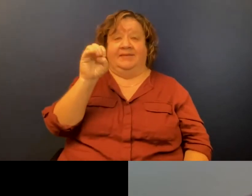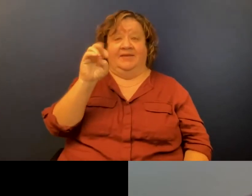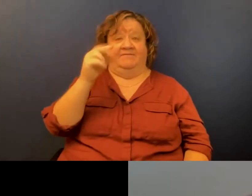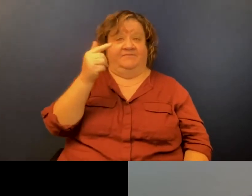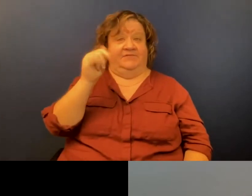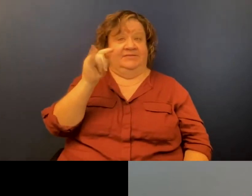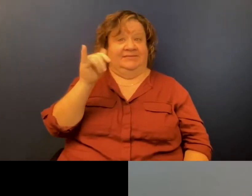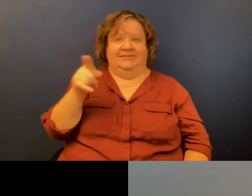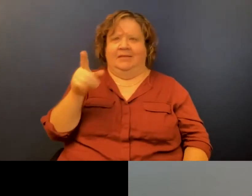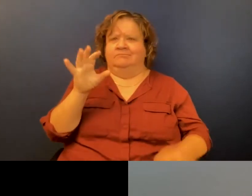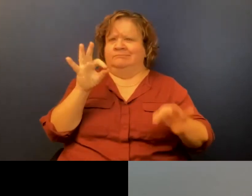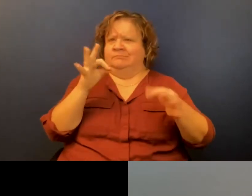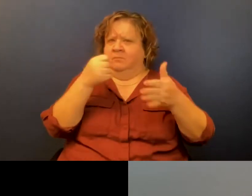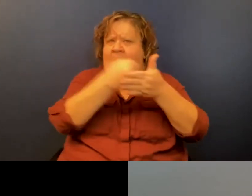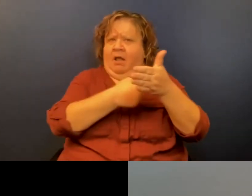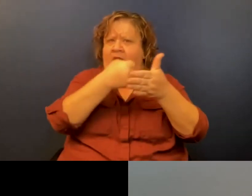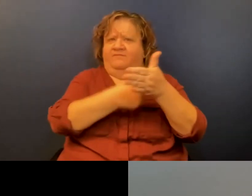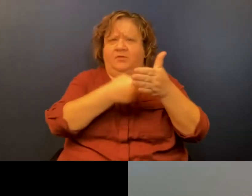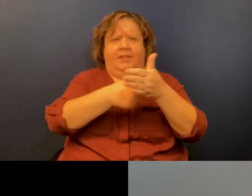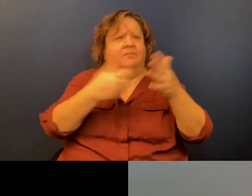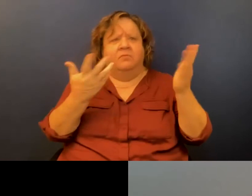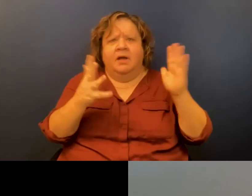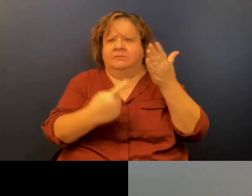and accessible healthcare.